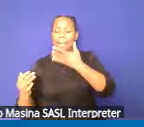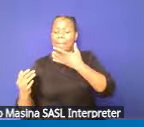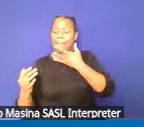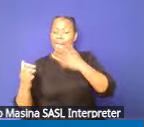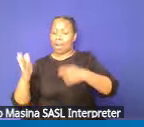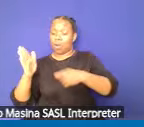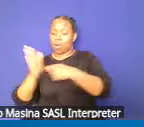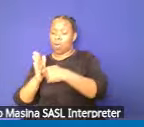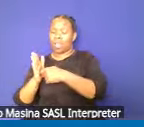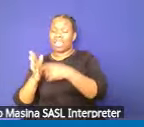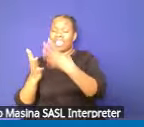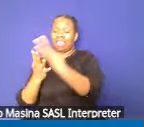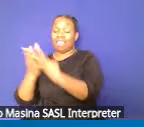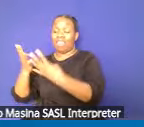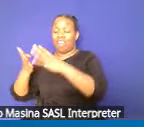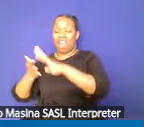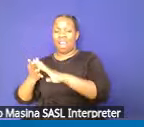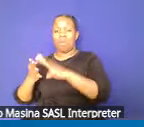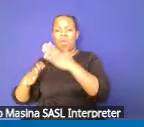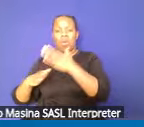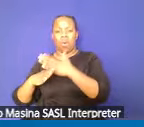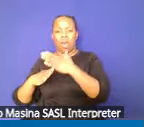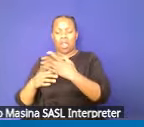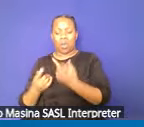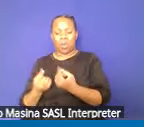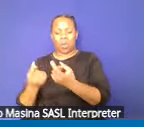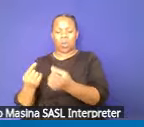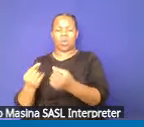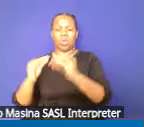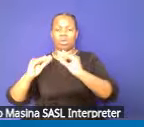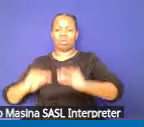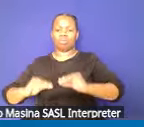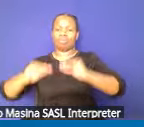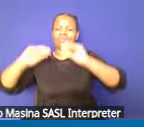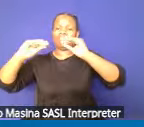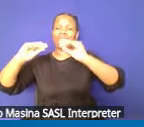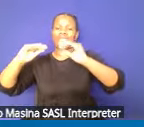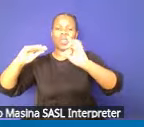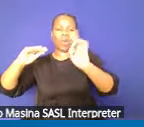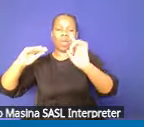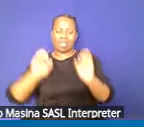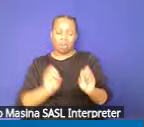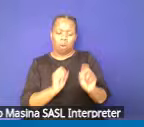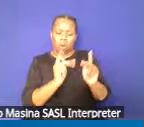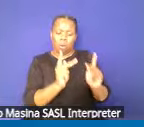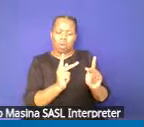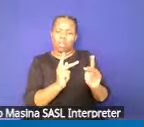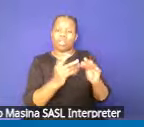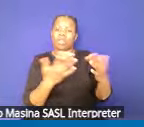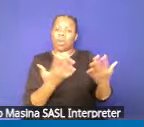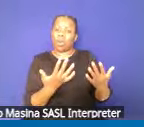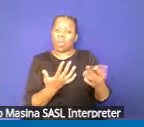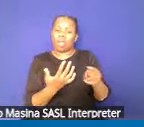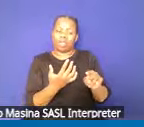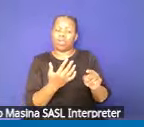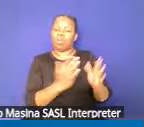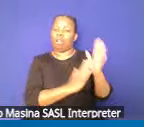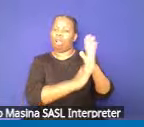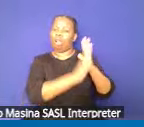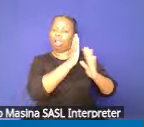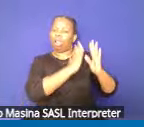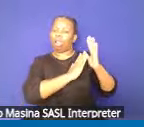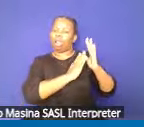we use actually to advance the opportunities towards historically